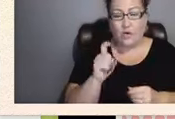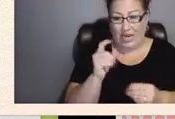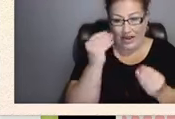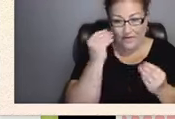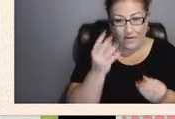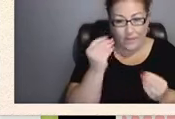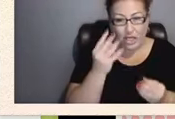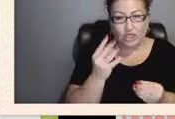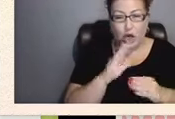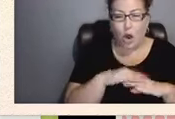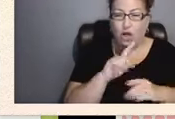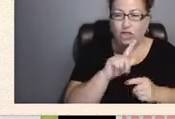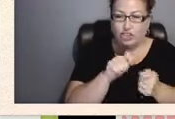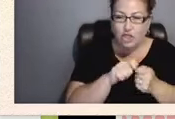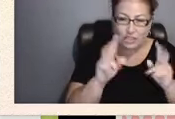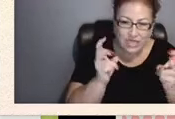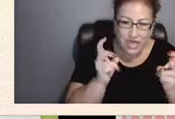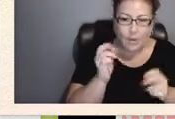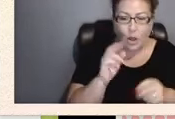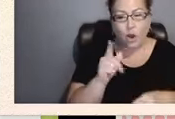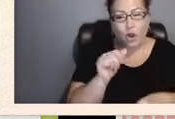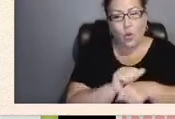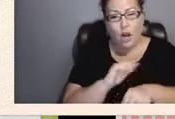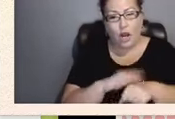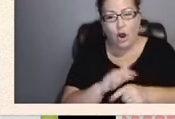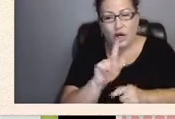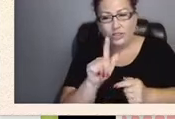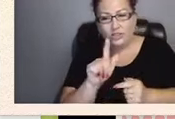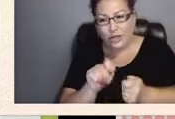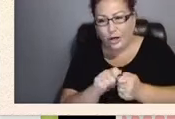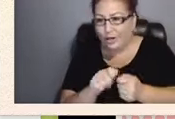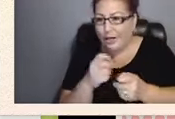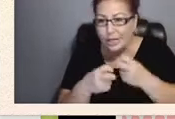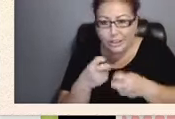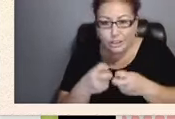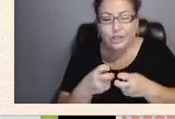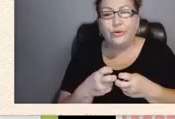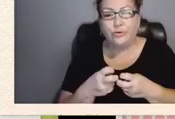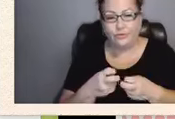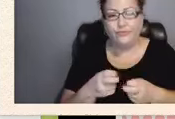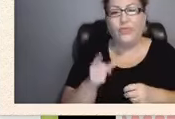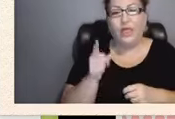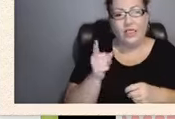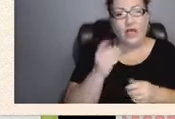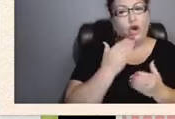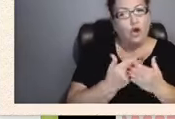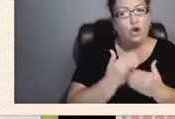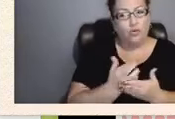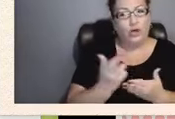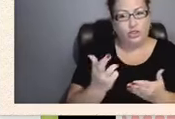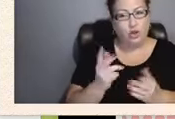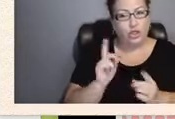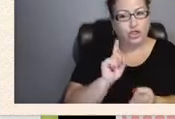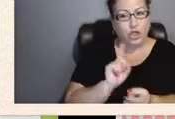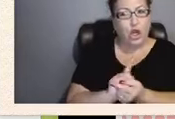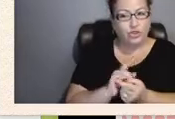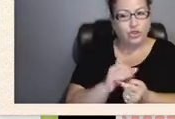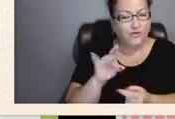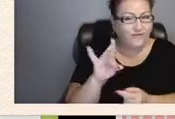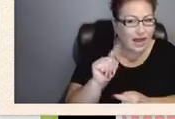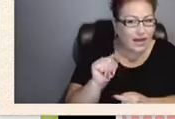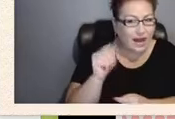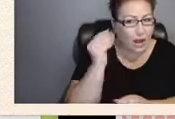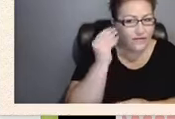certain topic or you're working on a certain issue, they're a good resource to go to find out